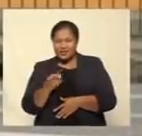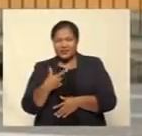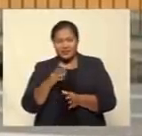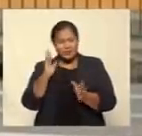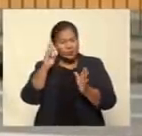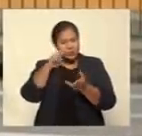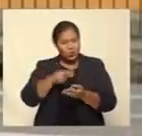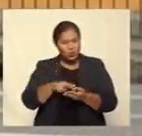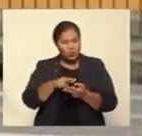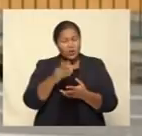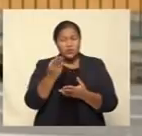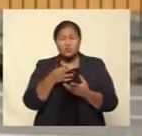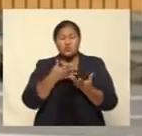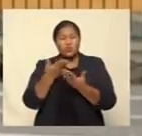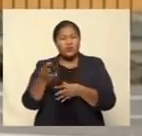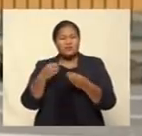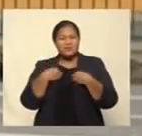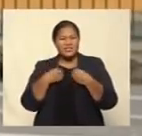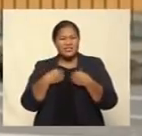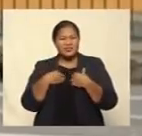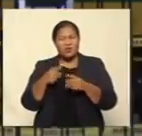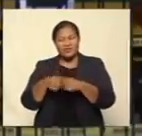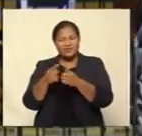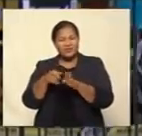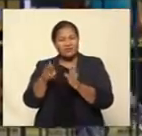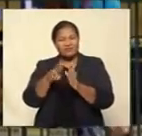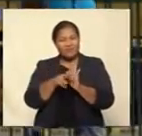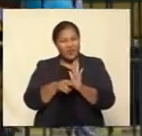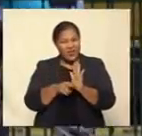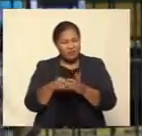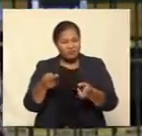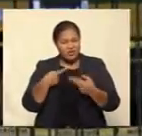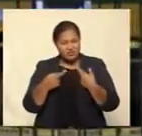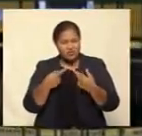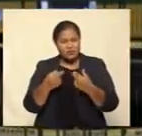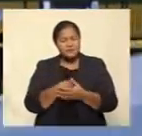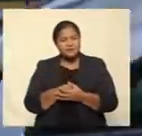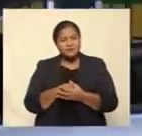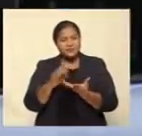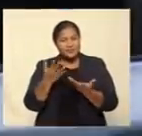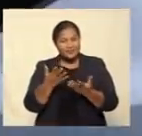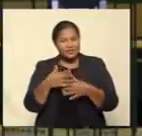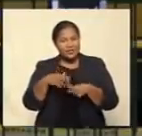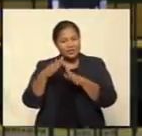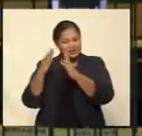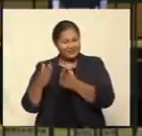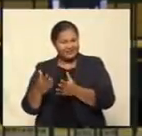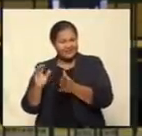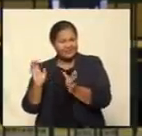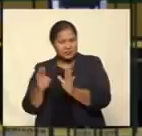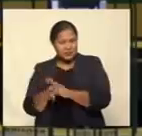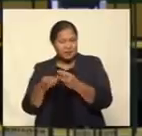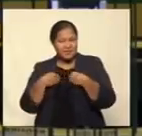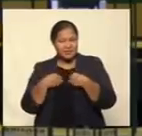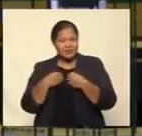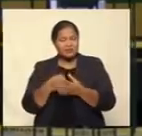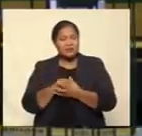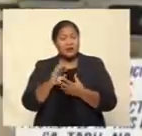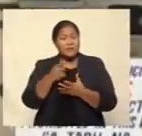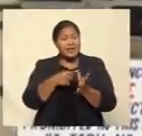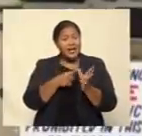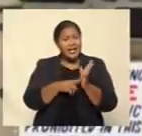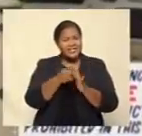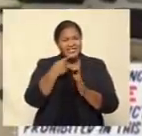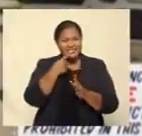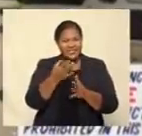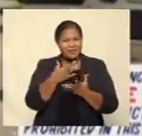to the wholesale, retail, hotels and restaurants, retail estate and household sectors. Ali stated the excess liquidity